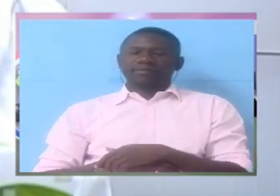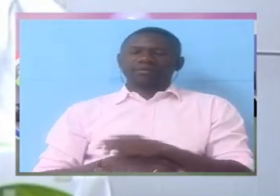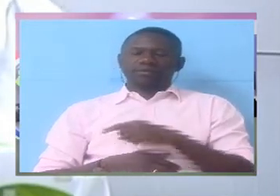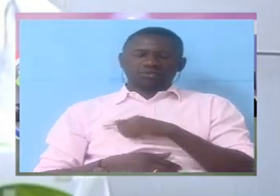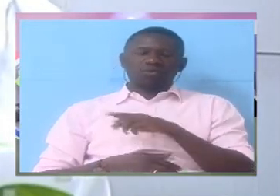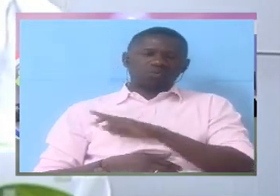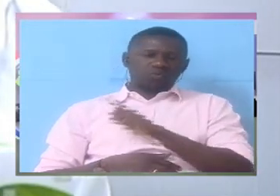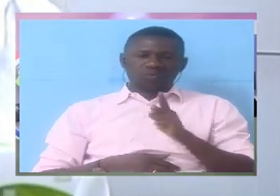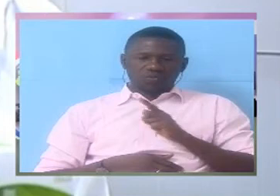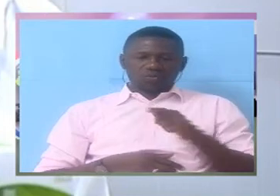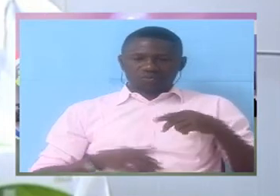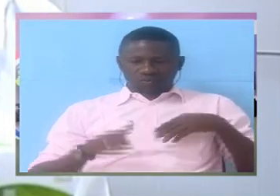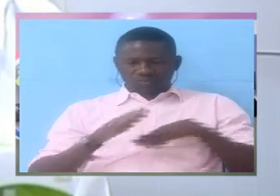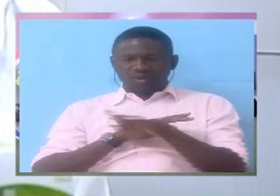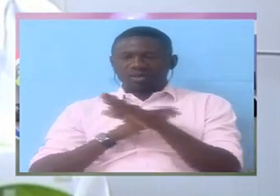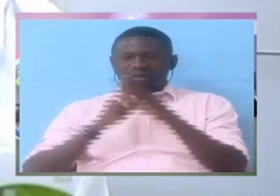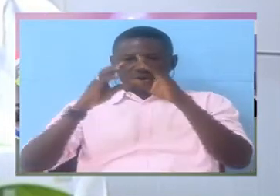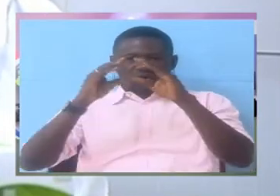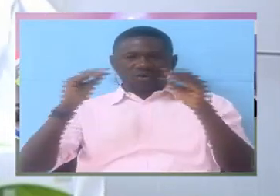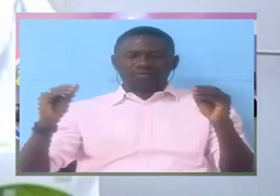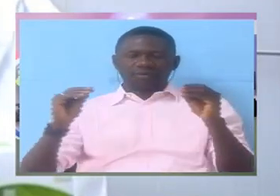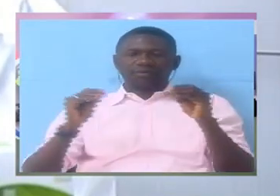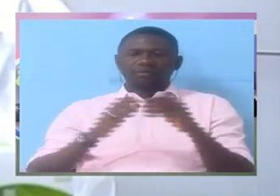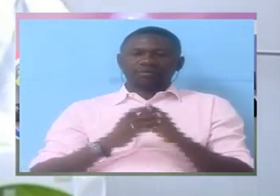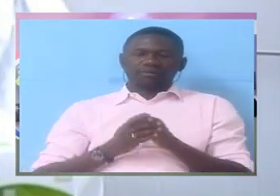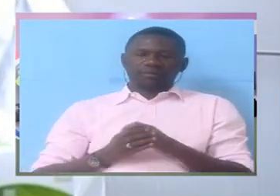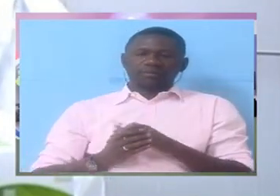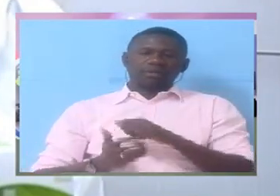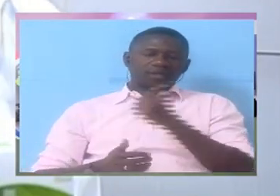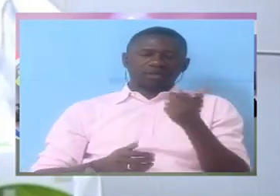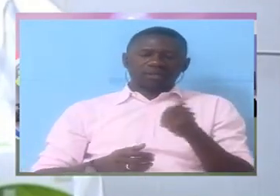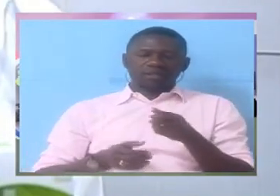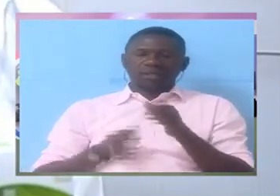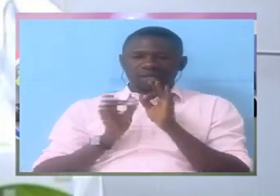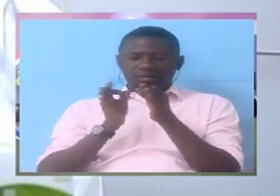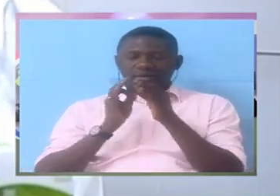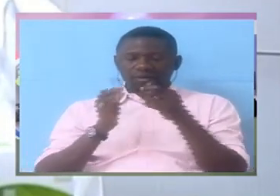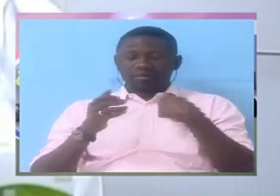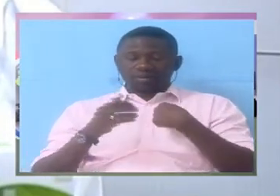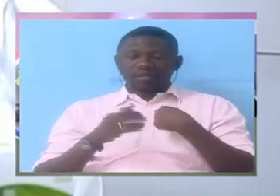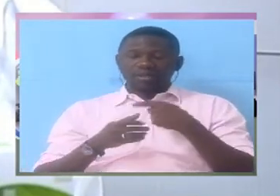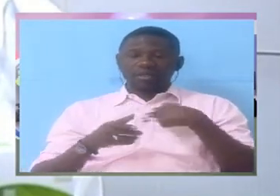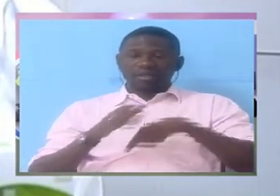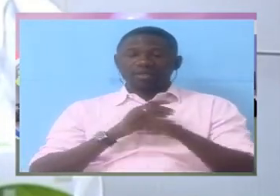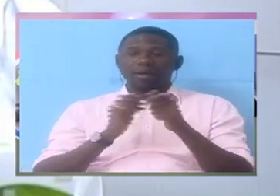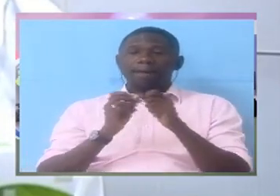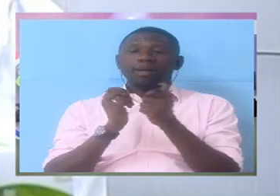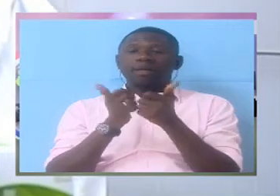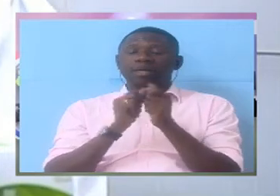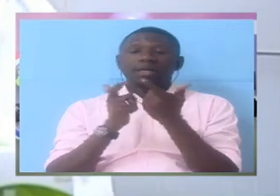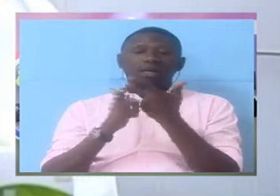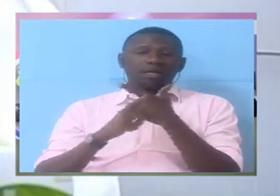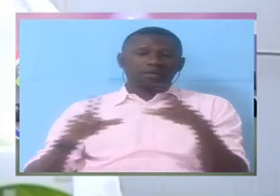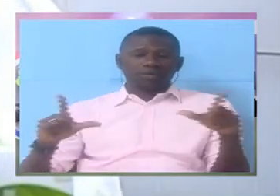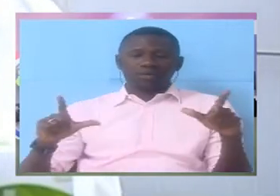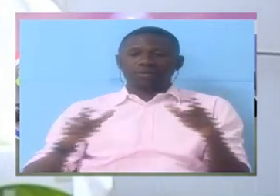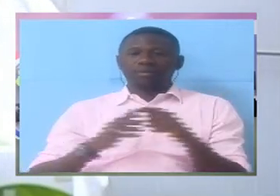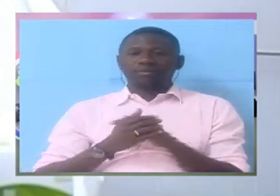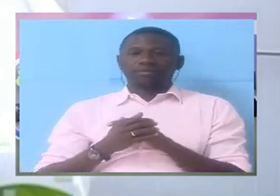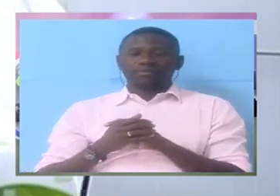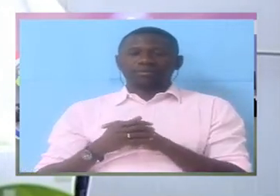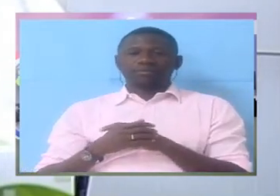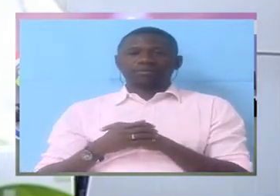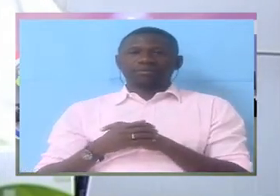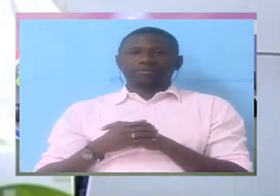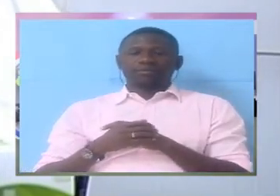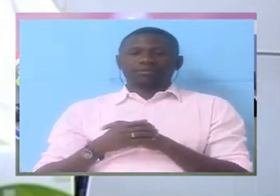in. Ndunda konoto. And told me in Mandenka. Anyum fanya Mandenka kamoto ko. Yalo